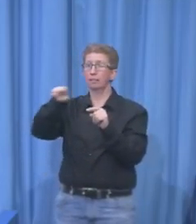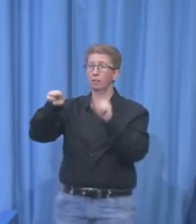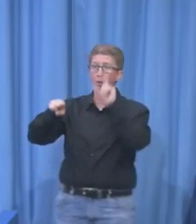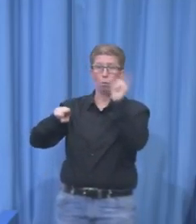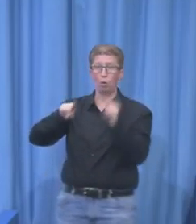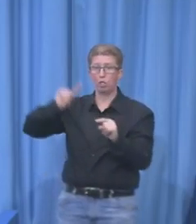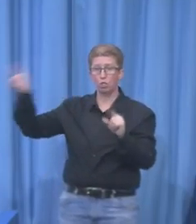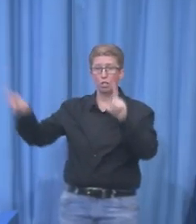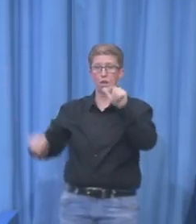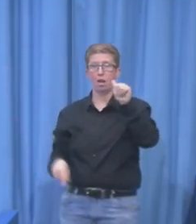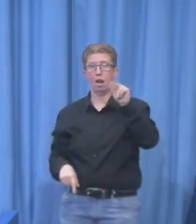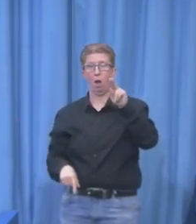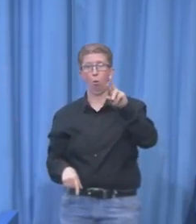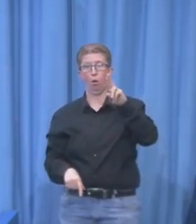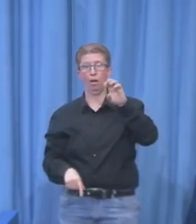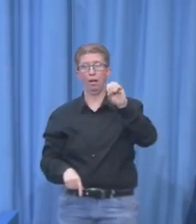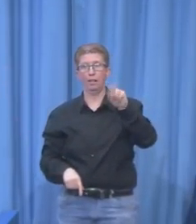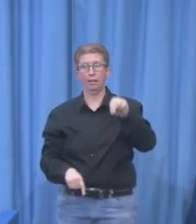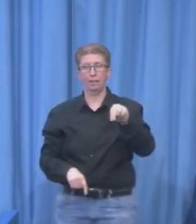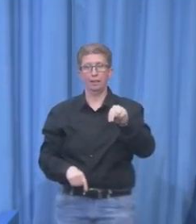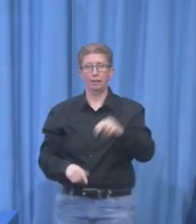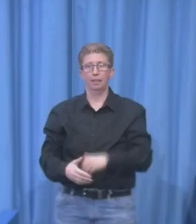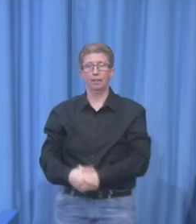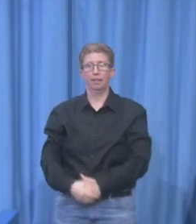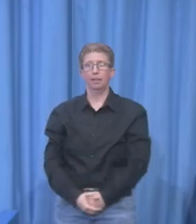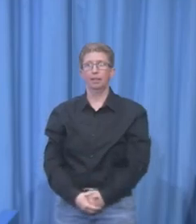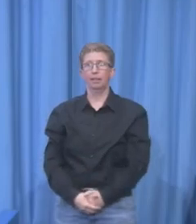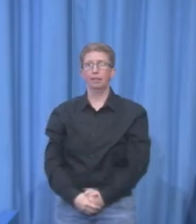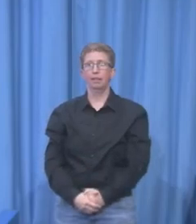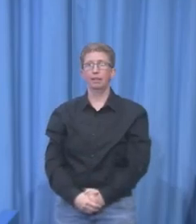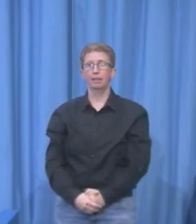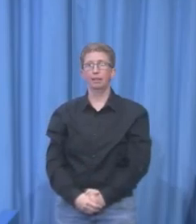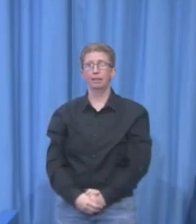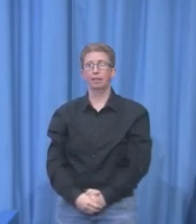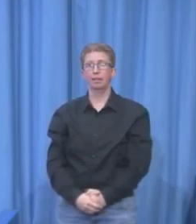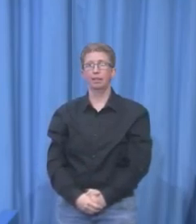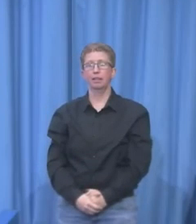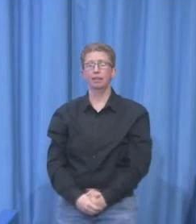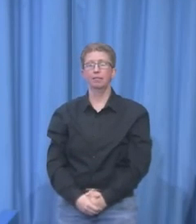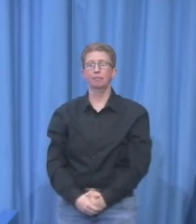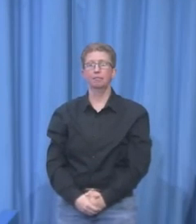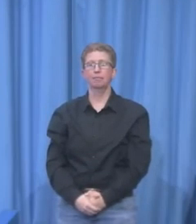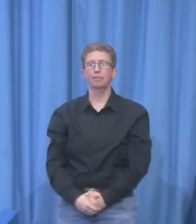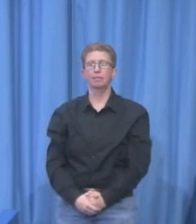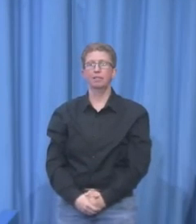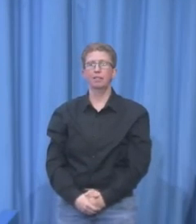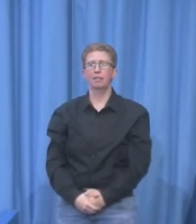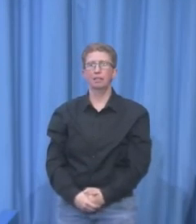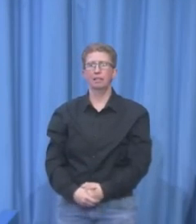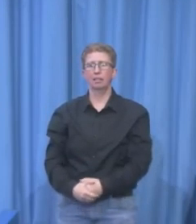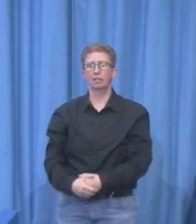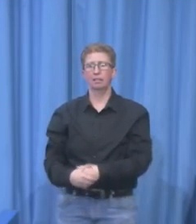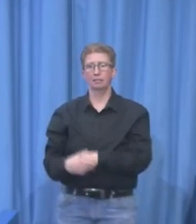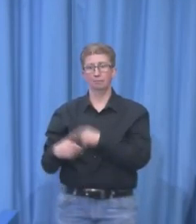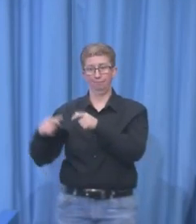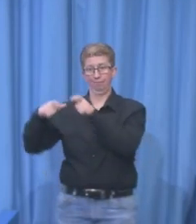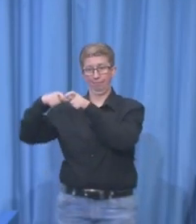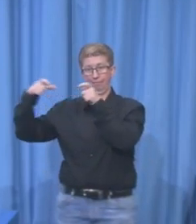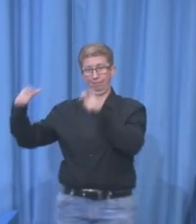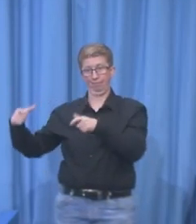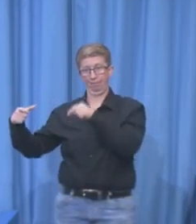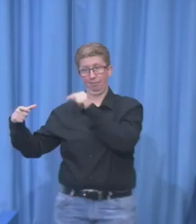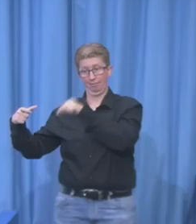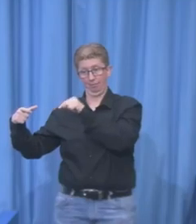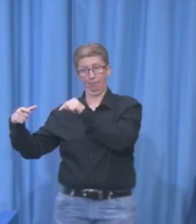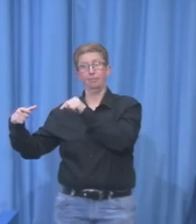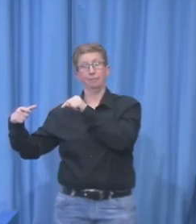No, we don't use wage subsidies. That's something that we have found over the years, that when you use wage subsidies for people